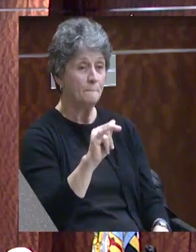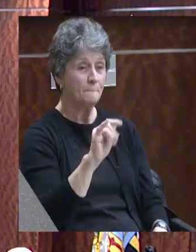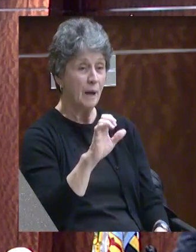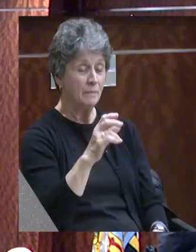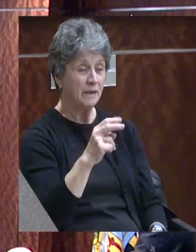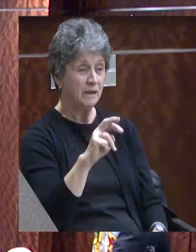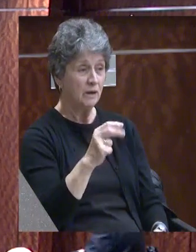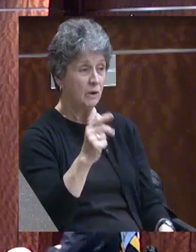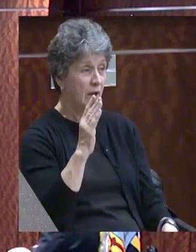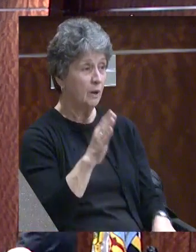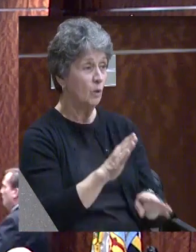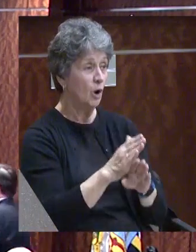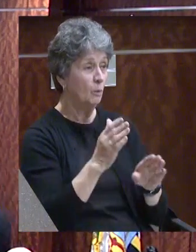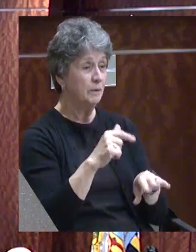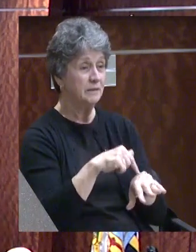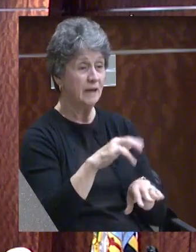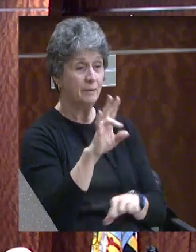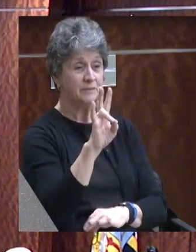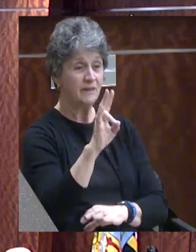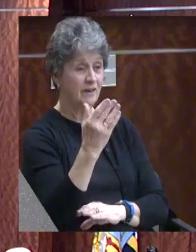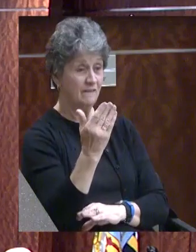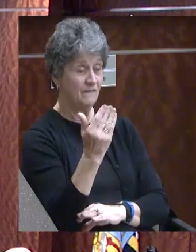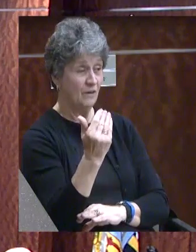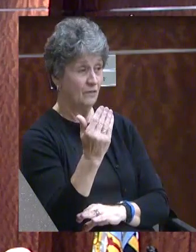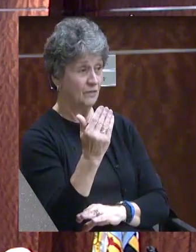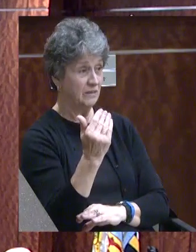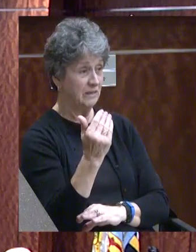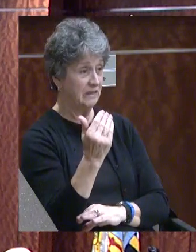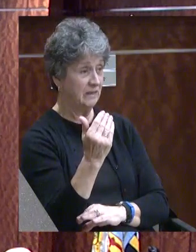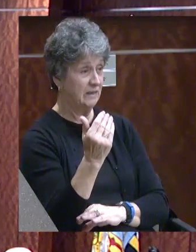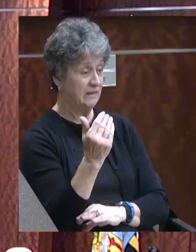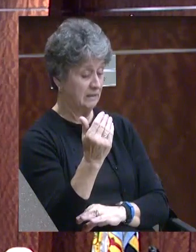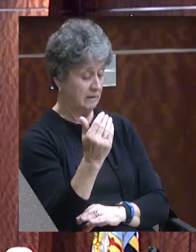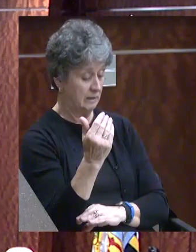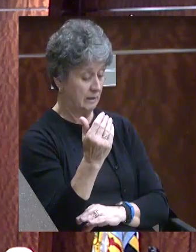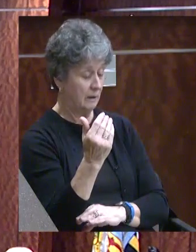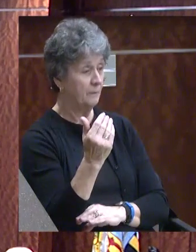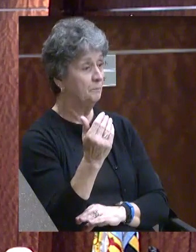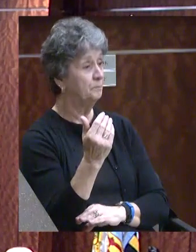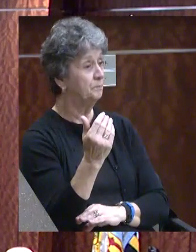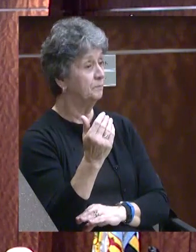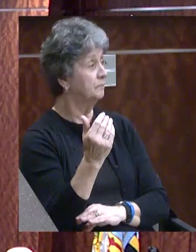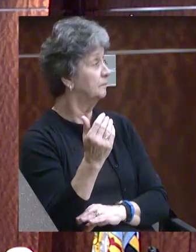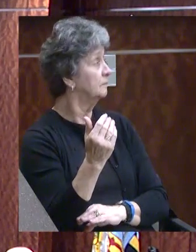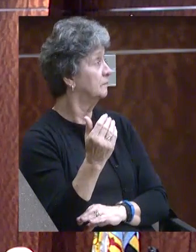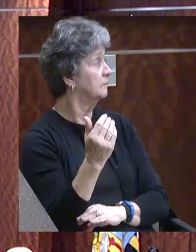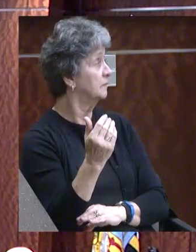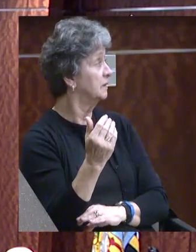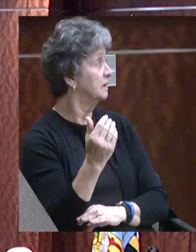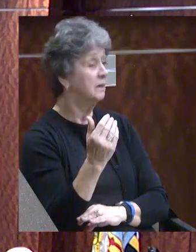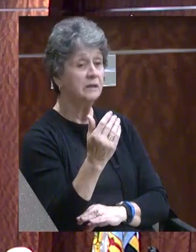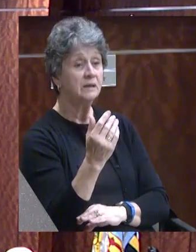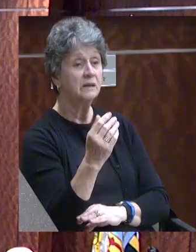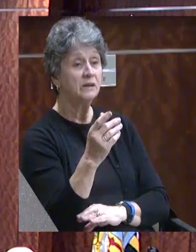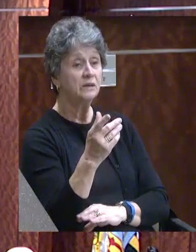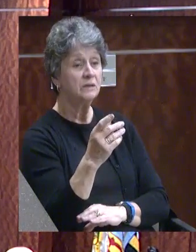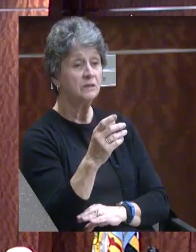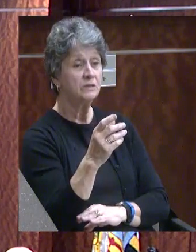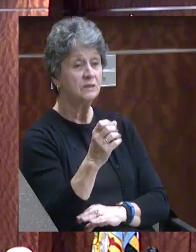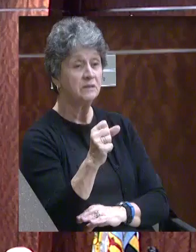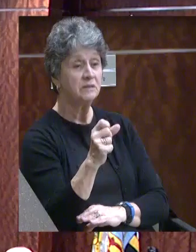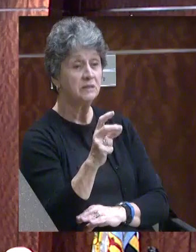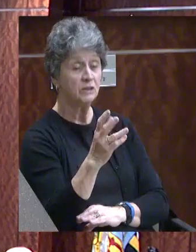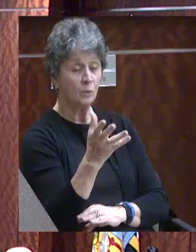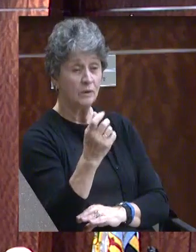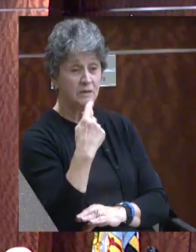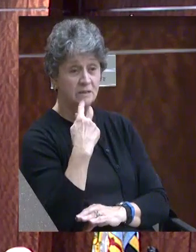at 7:15. And Steve, you wanted to speak again on the snow emergency? I was going to just